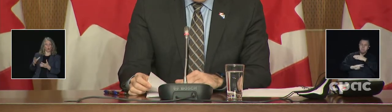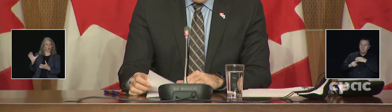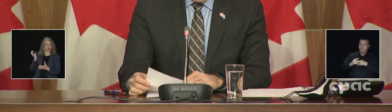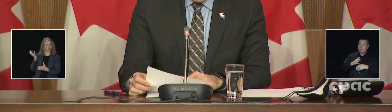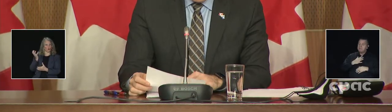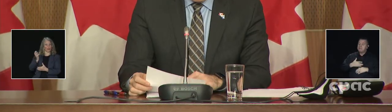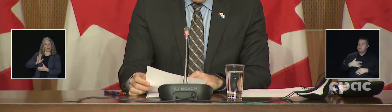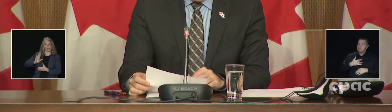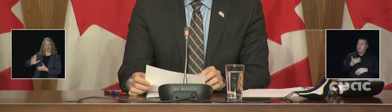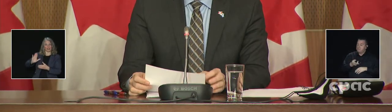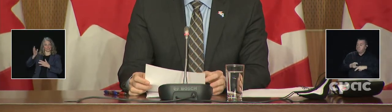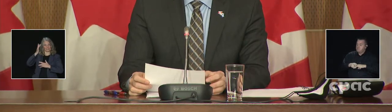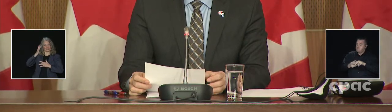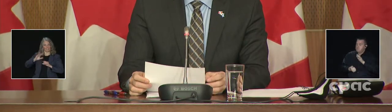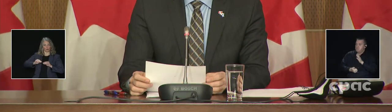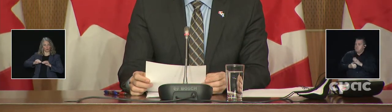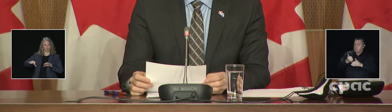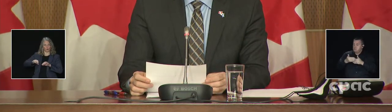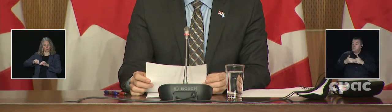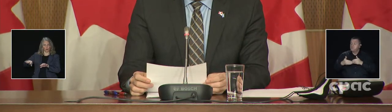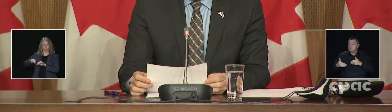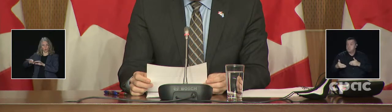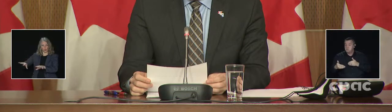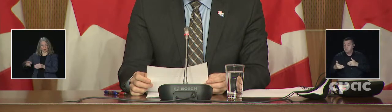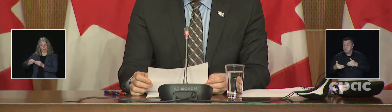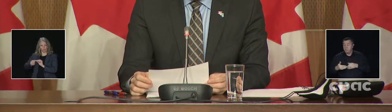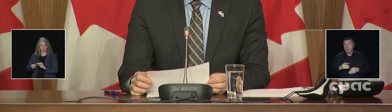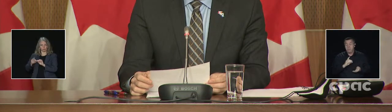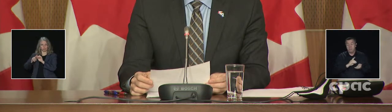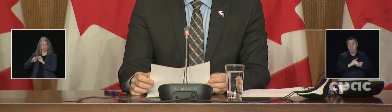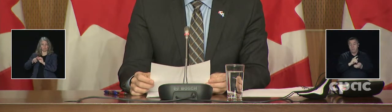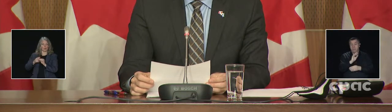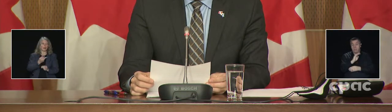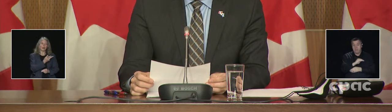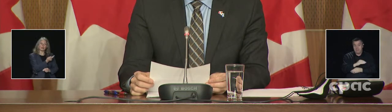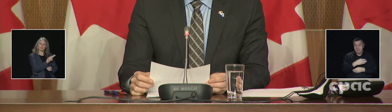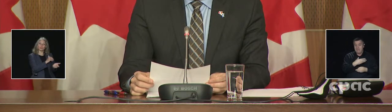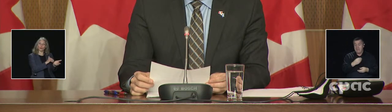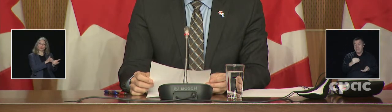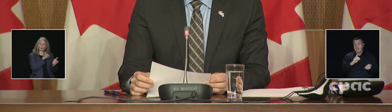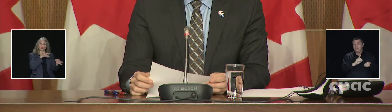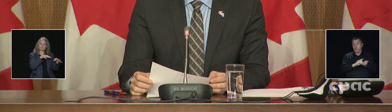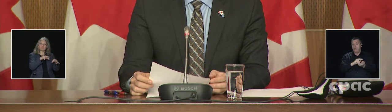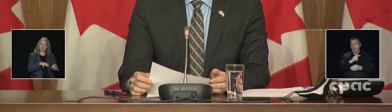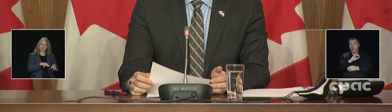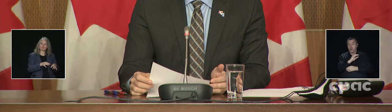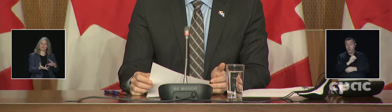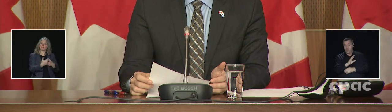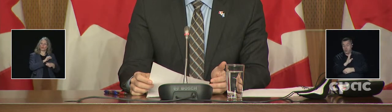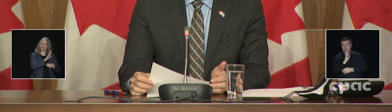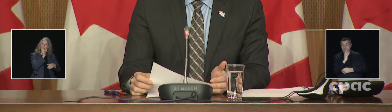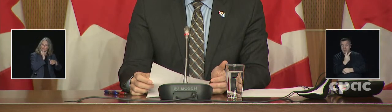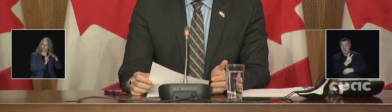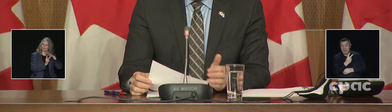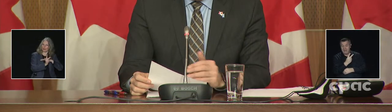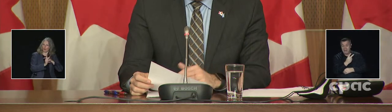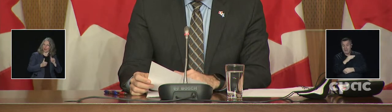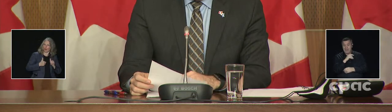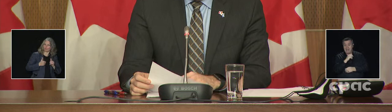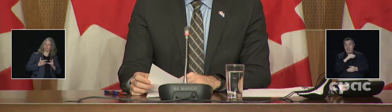number of cases. Dr. Tam and Dr. Njoo will speak to this as part of their modeling update in a few